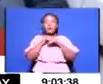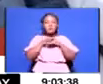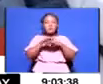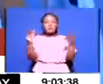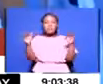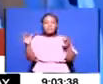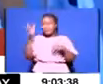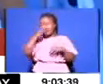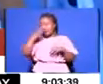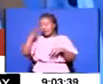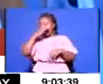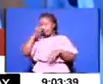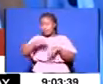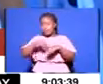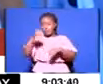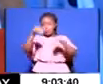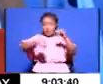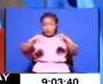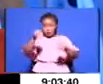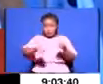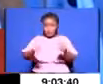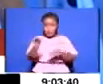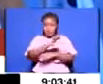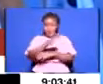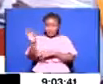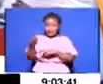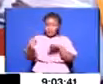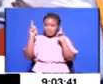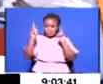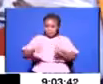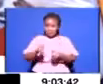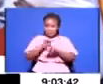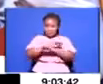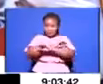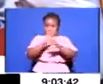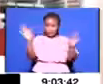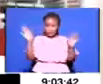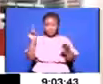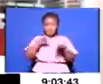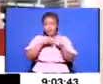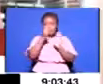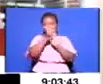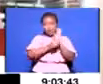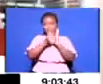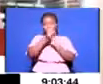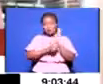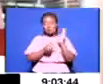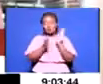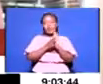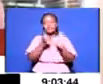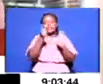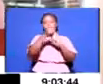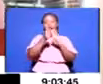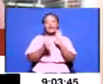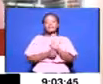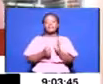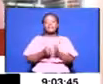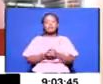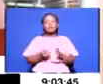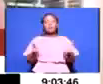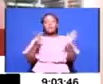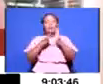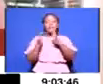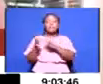electioneering period, calling for transparency in selling their manifestos and agendas. Yesu alikufa akamaliza yote, na